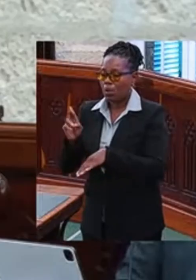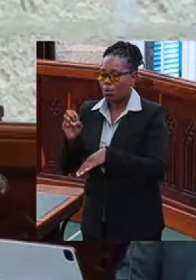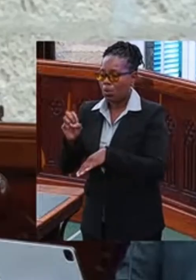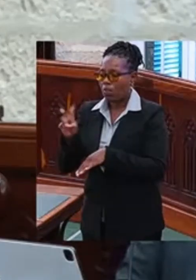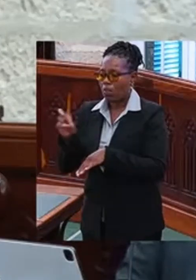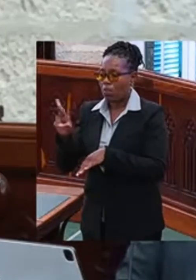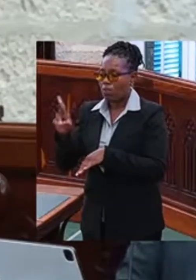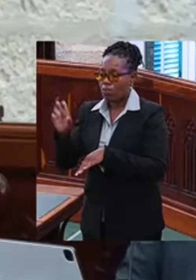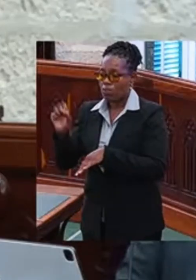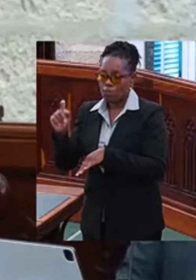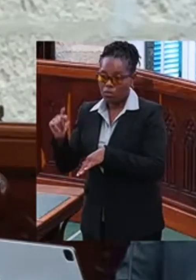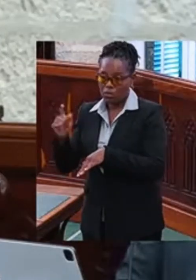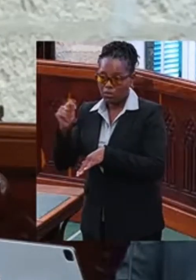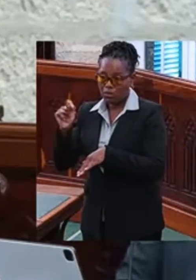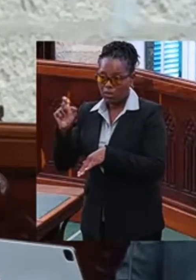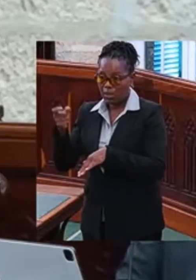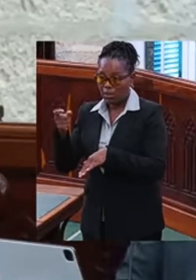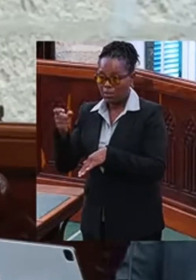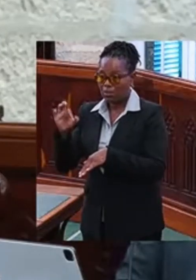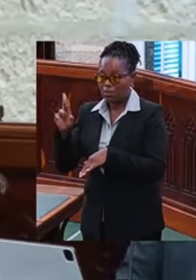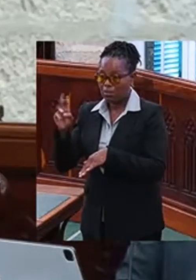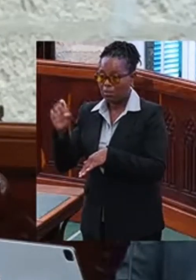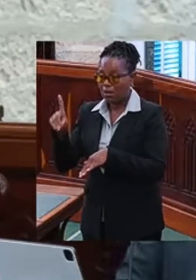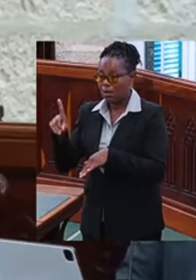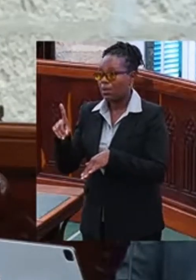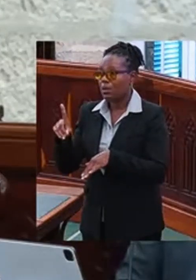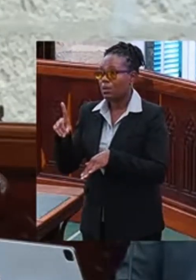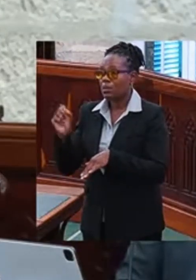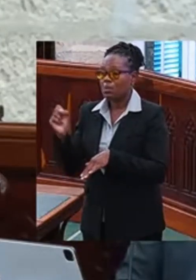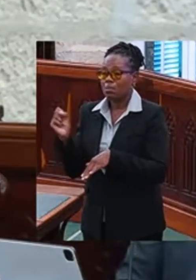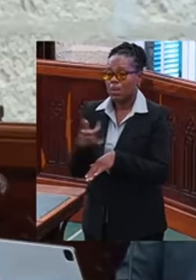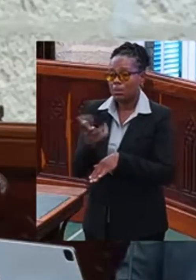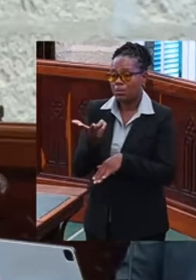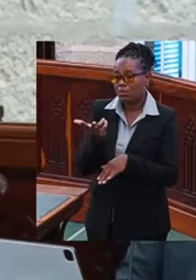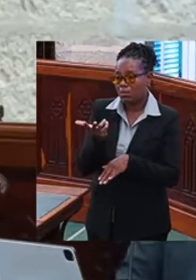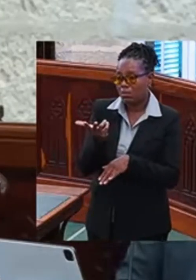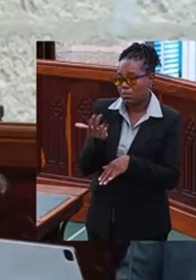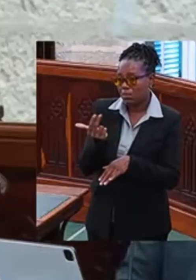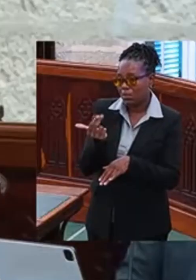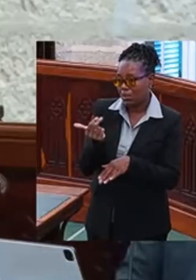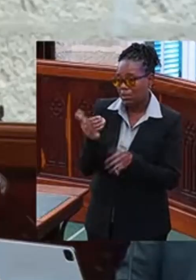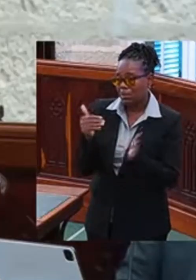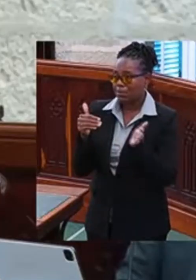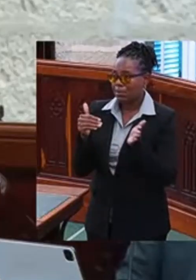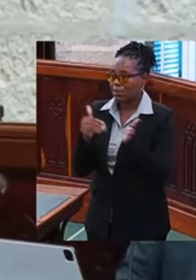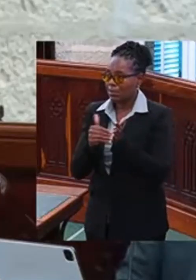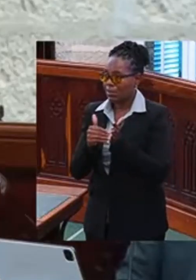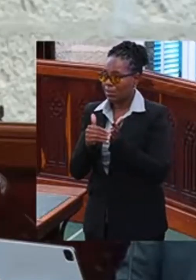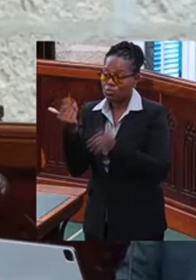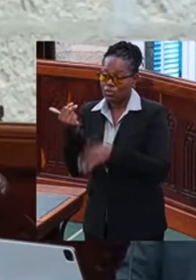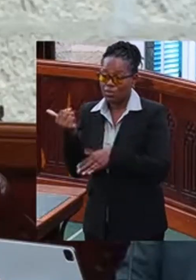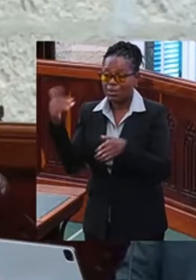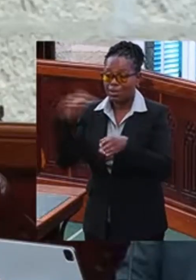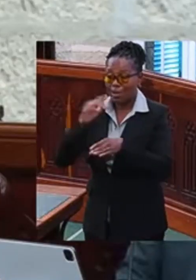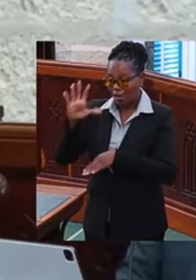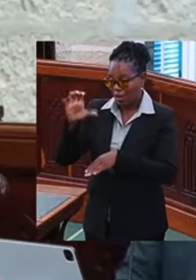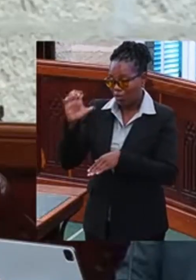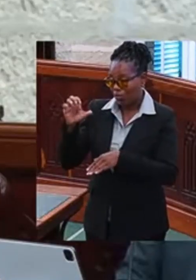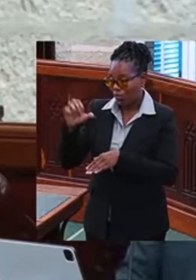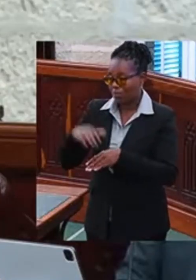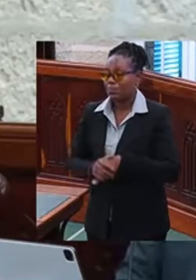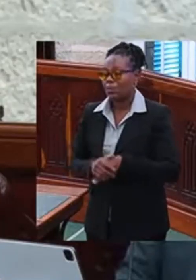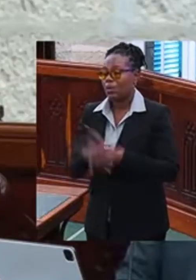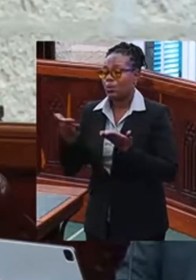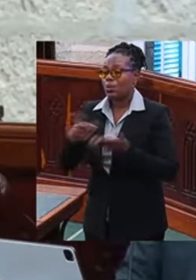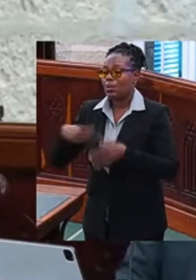decrease revenue are usually noted in the budget as quote-unquote costs to the Treasury or some such similar